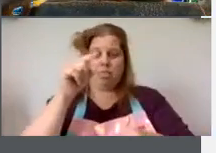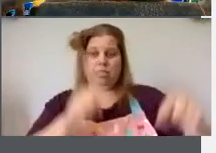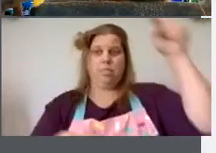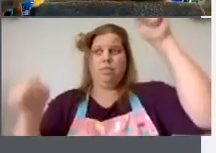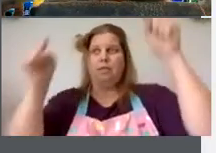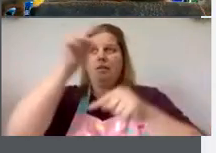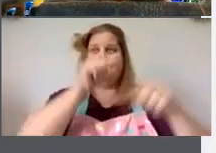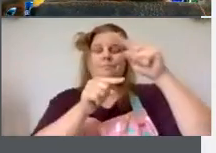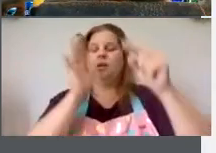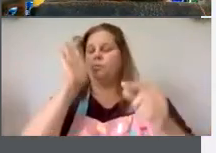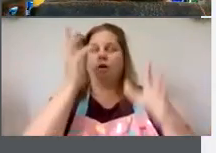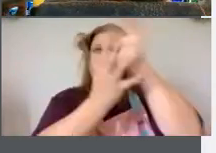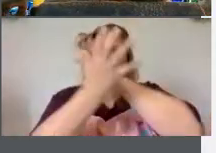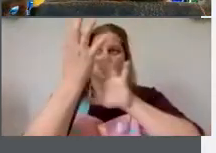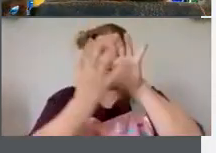very confusing.